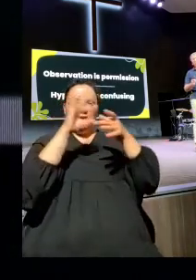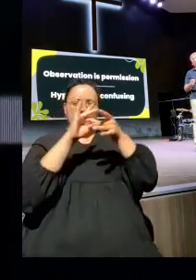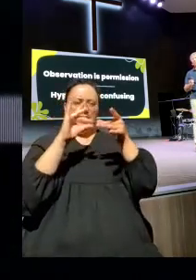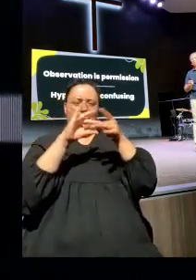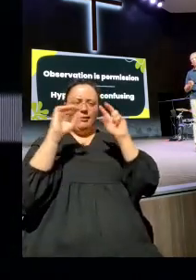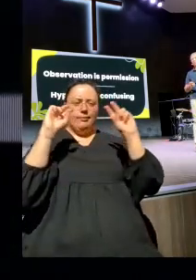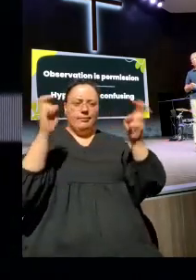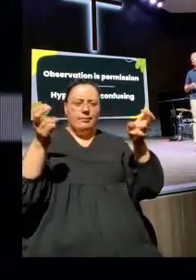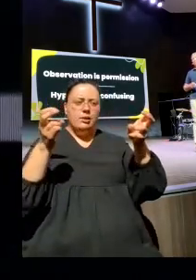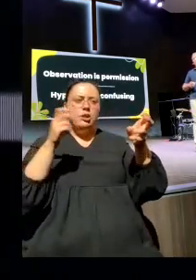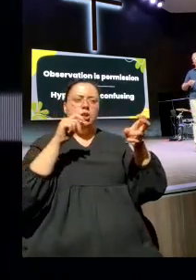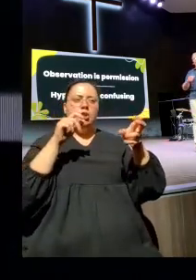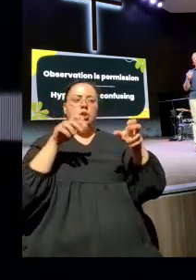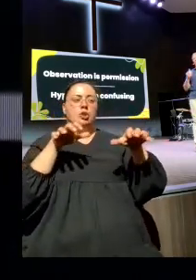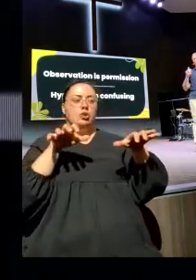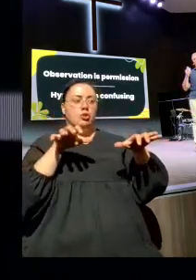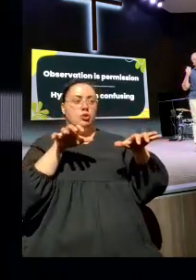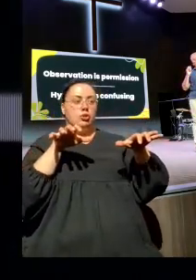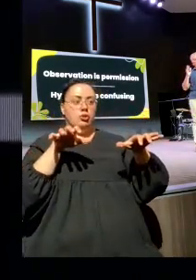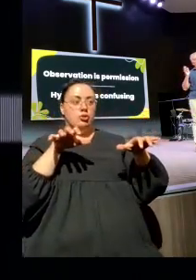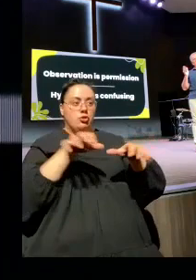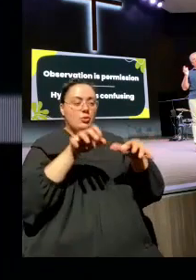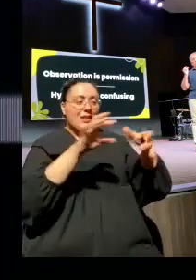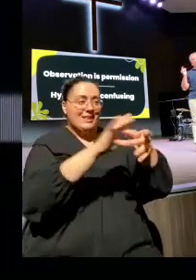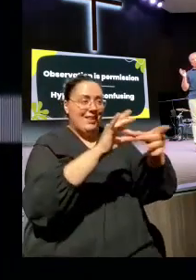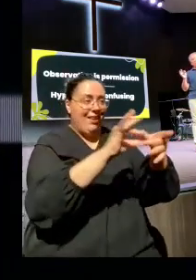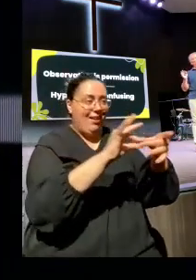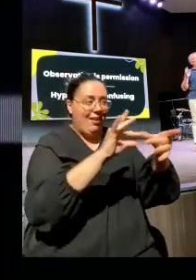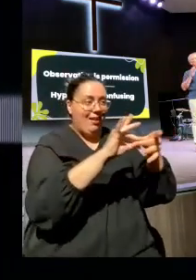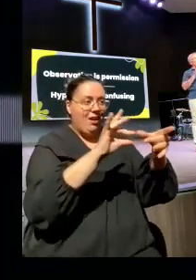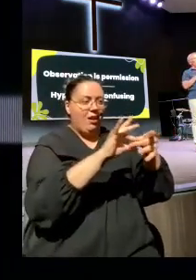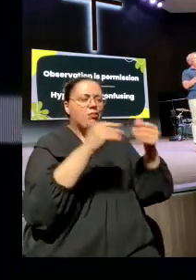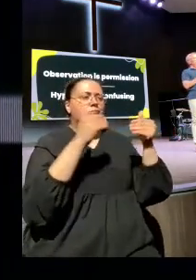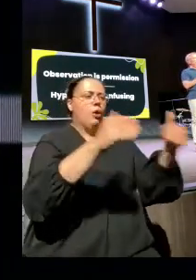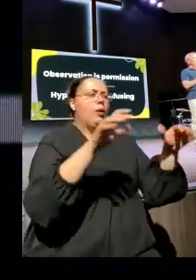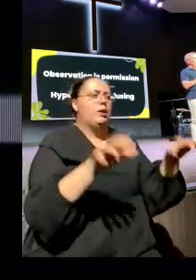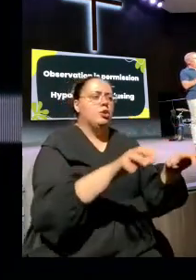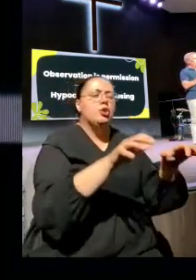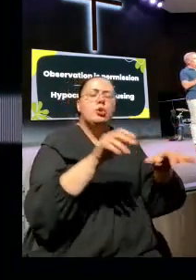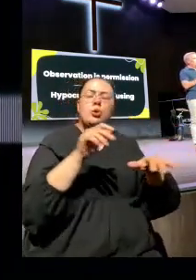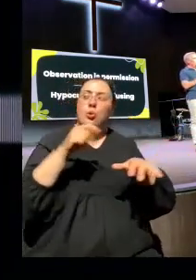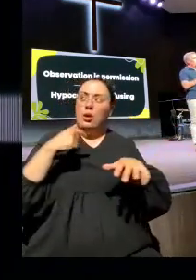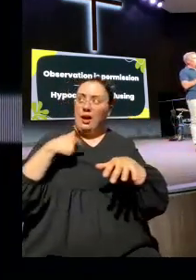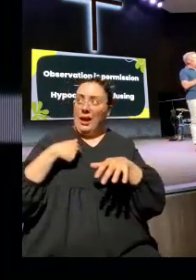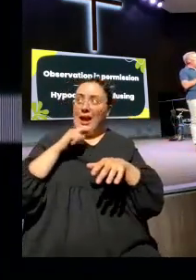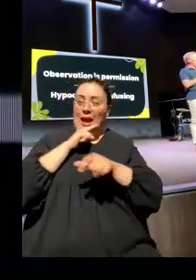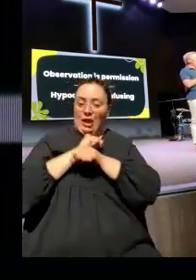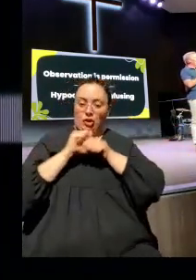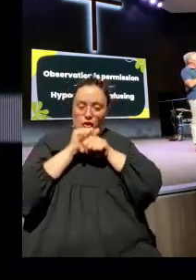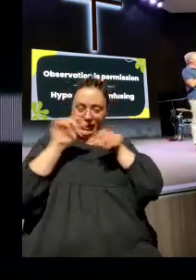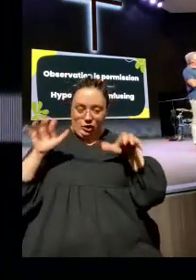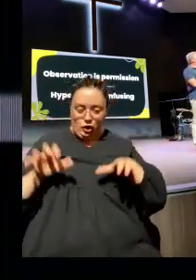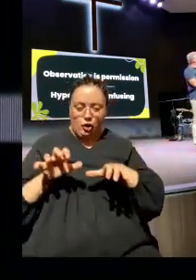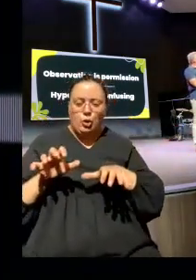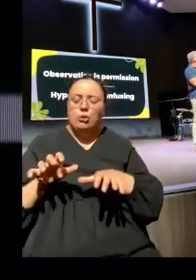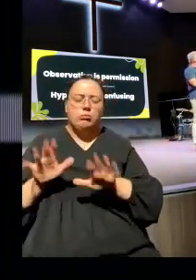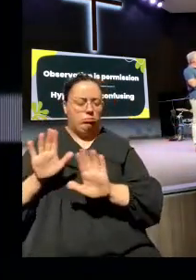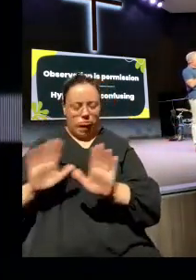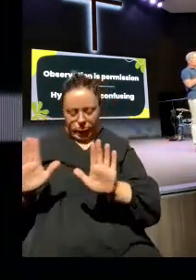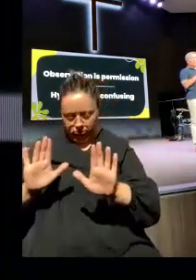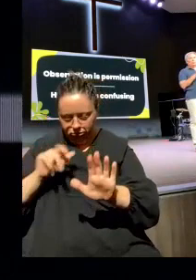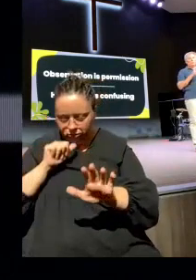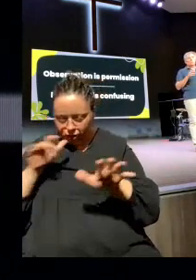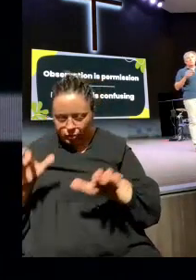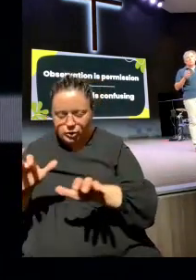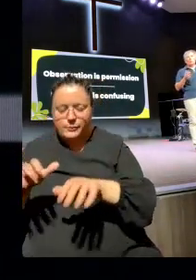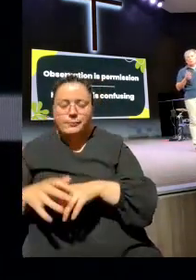kids. Because especially the younger they are, the more black and white they are. Nobody's a greater lawyer in the world